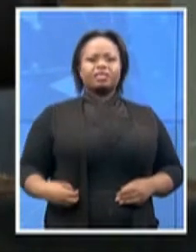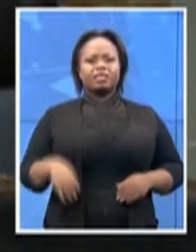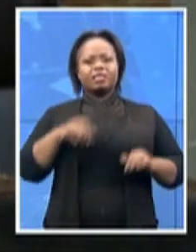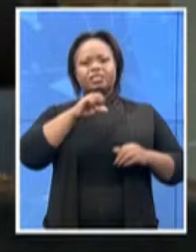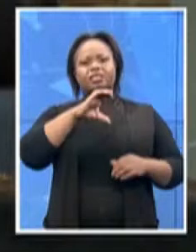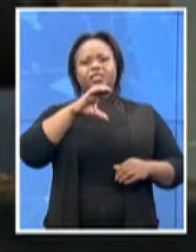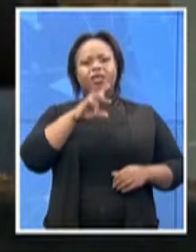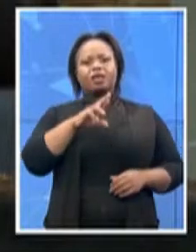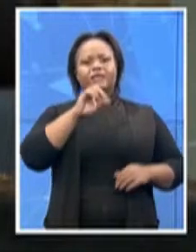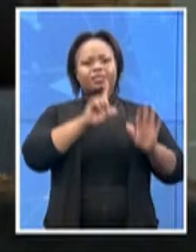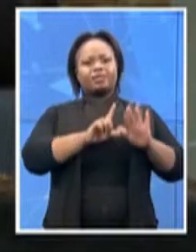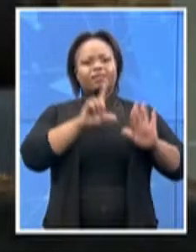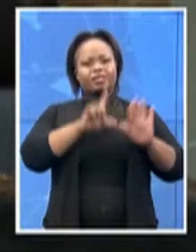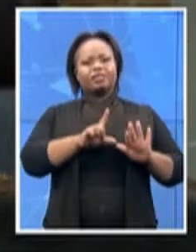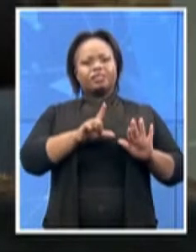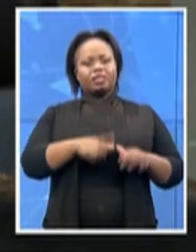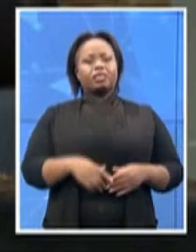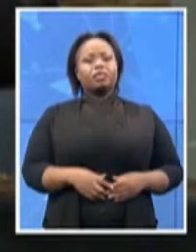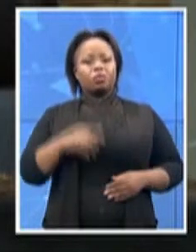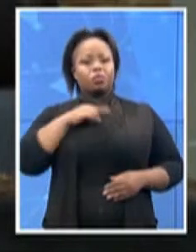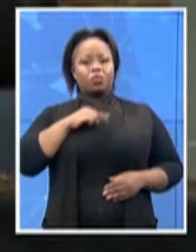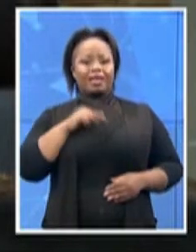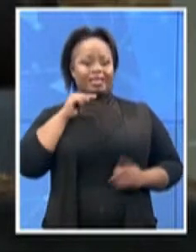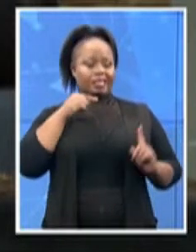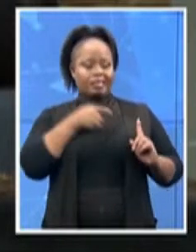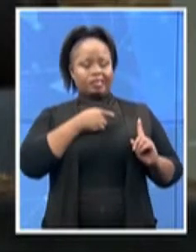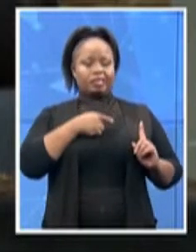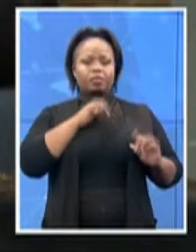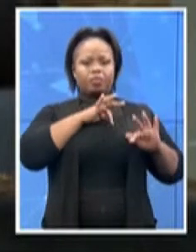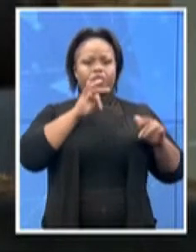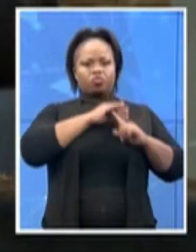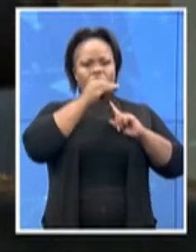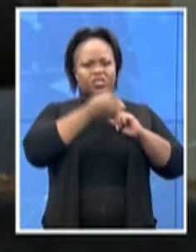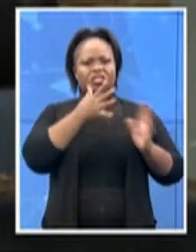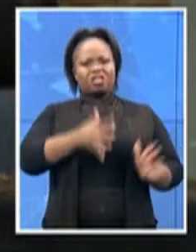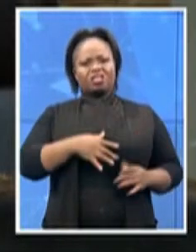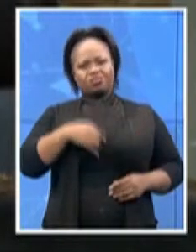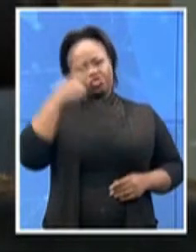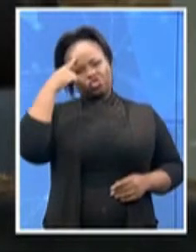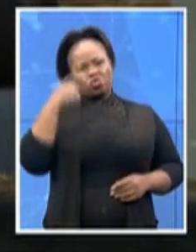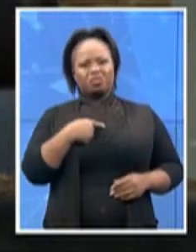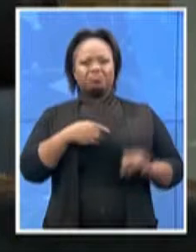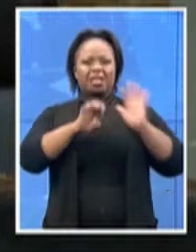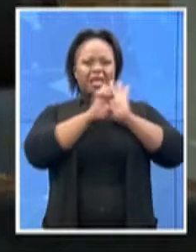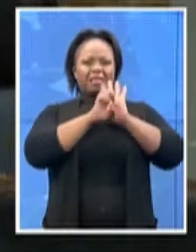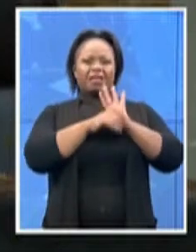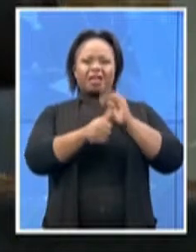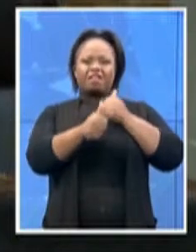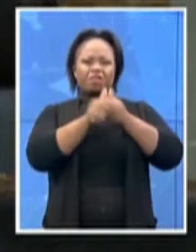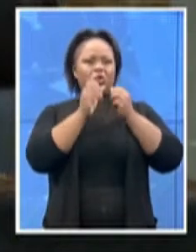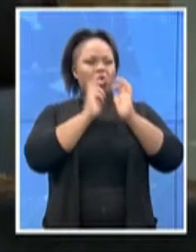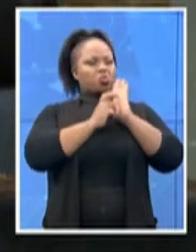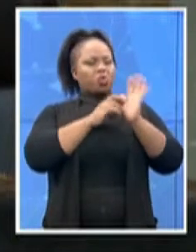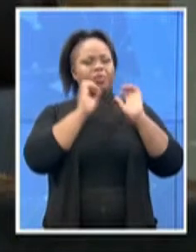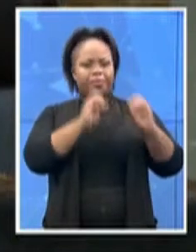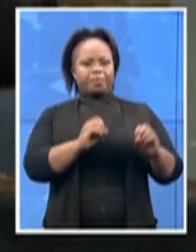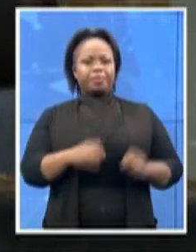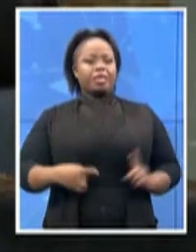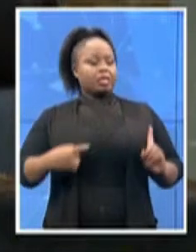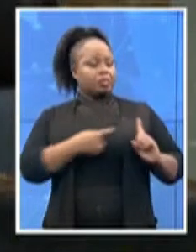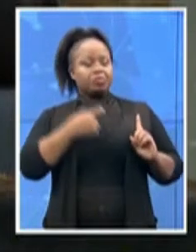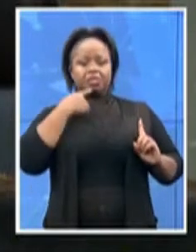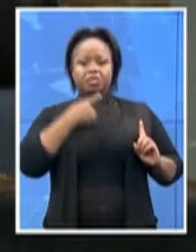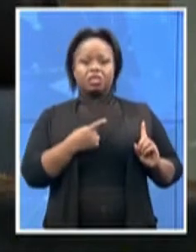she considered as potentially unethical. He holds that financial assistance from individual